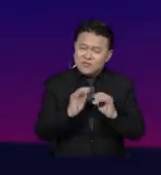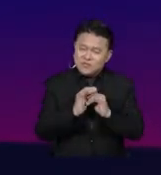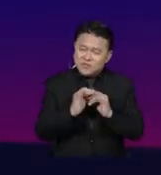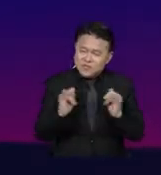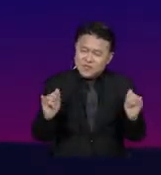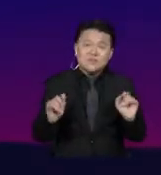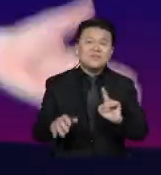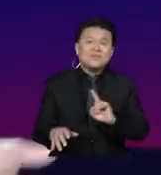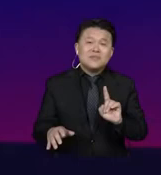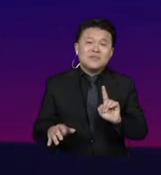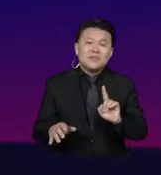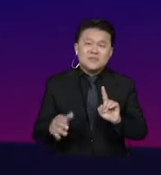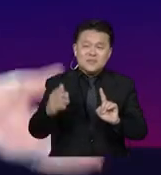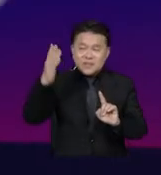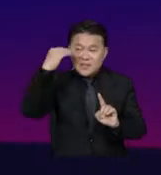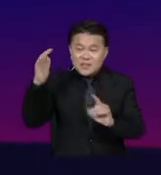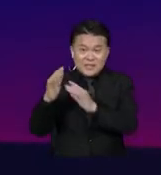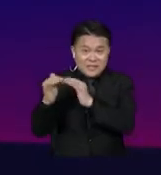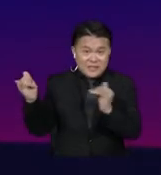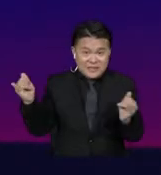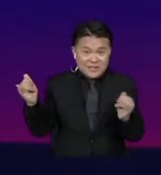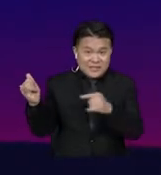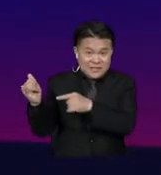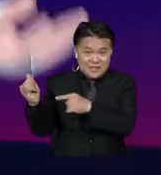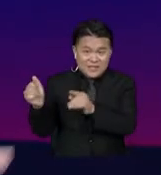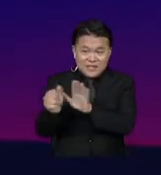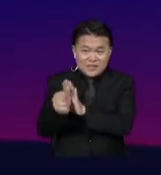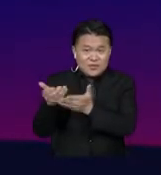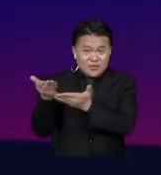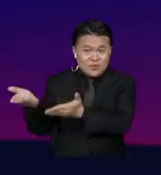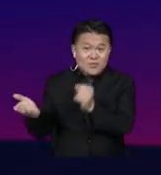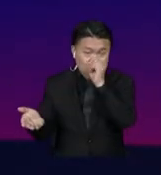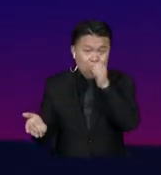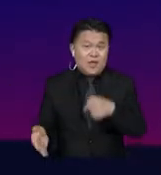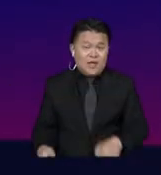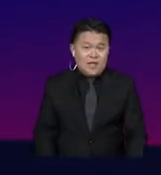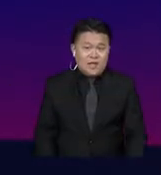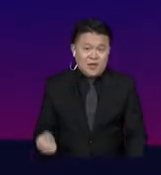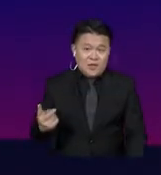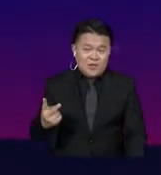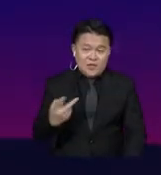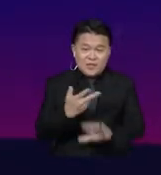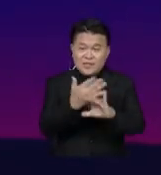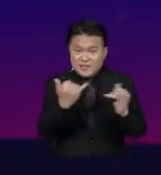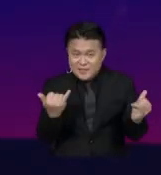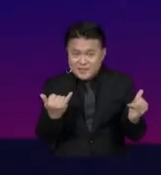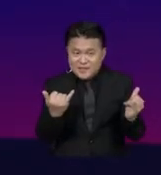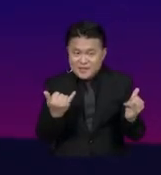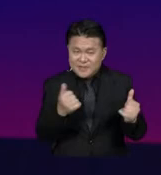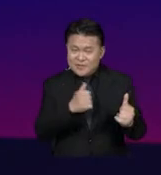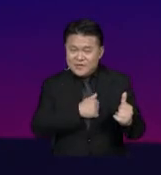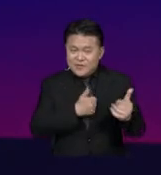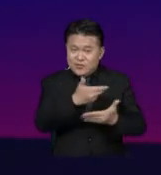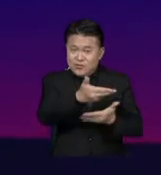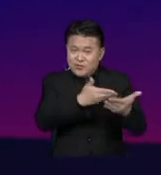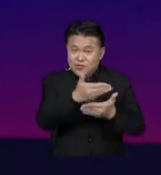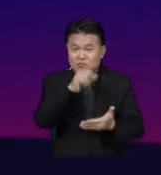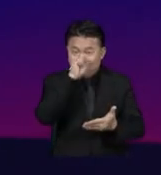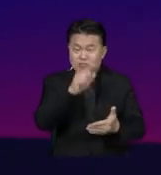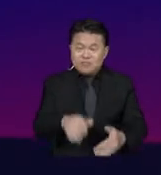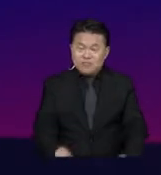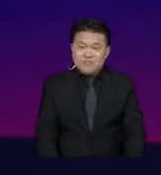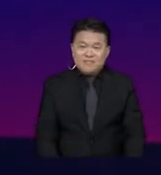strangers, loves to teach other people about our identity or share our identities with others. And of course, you can